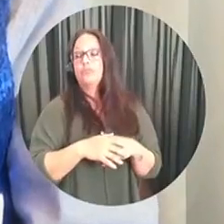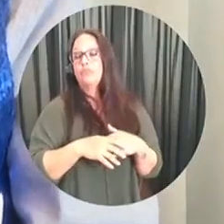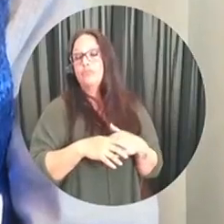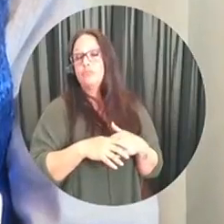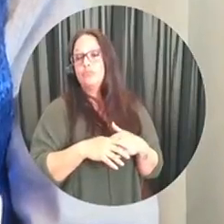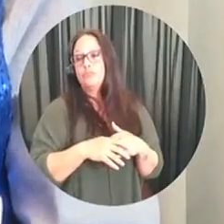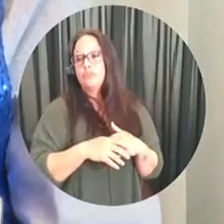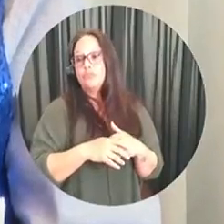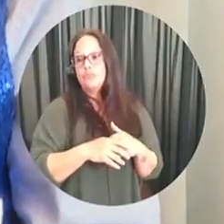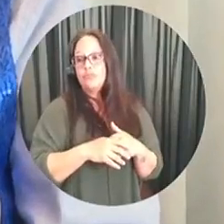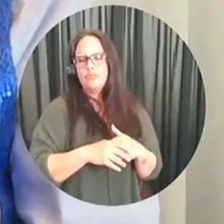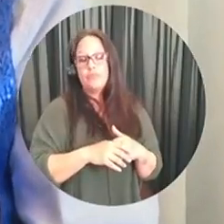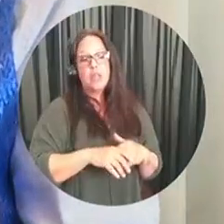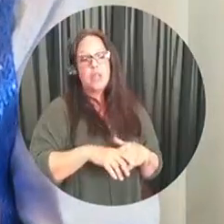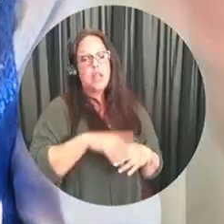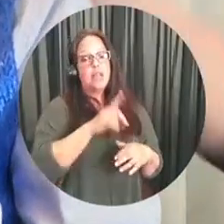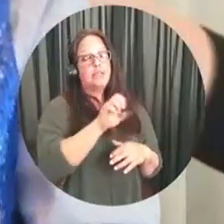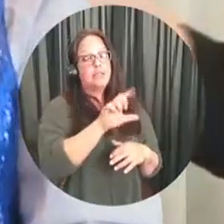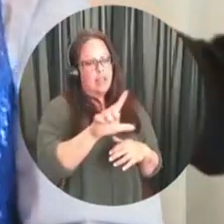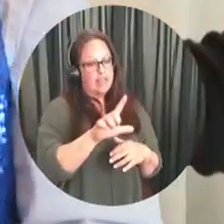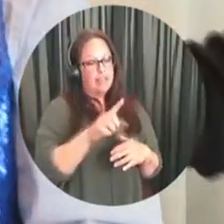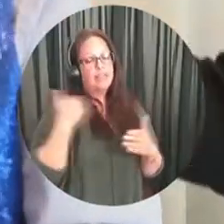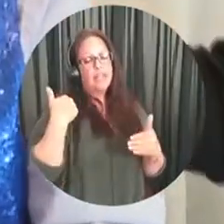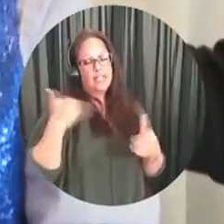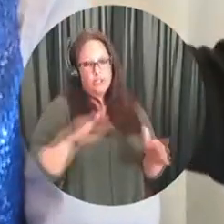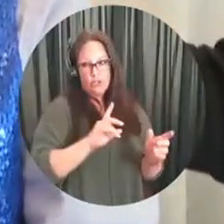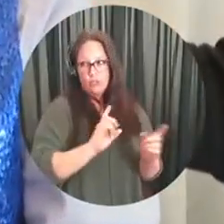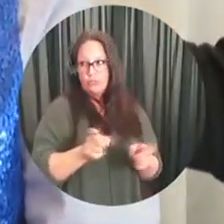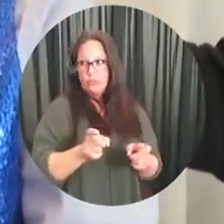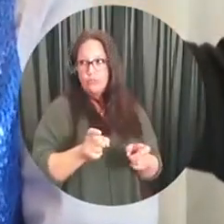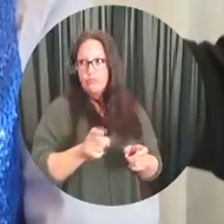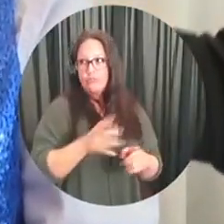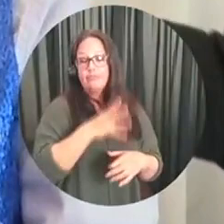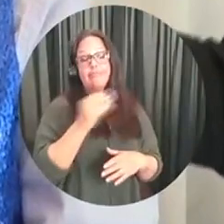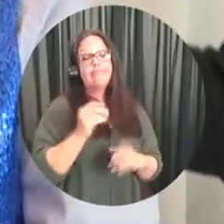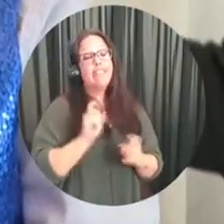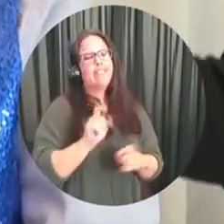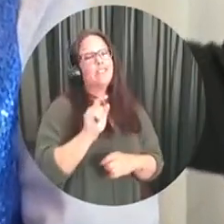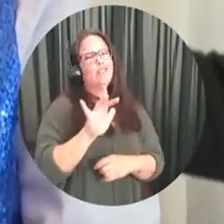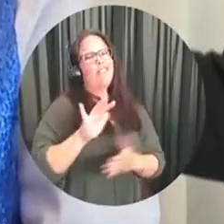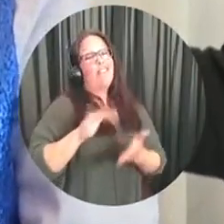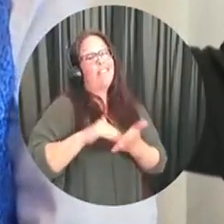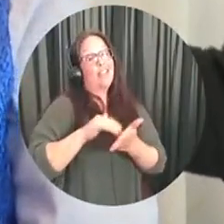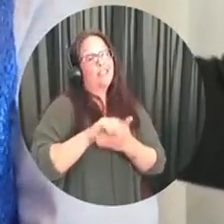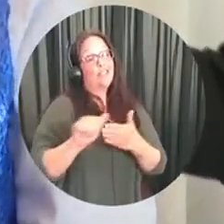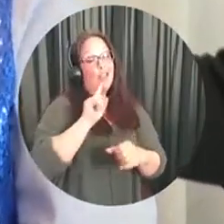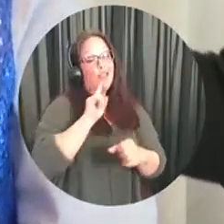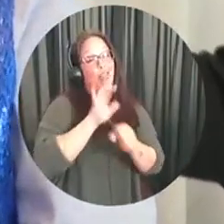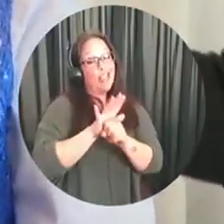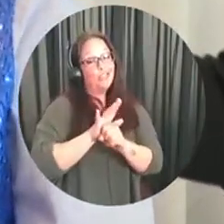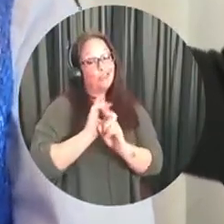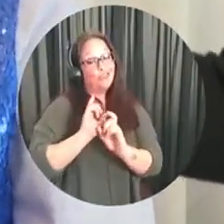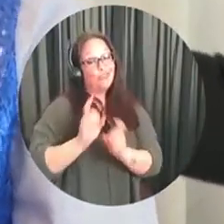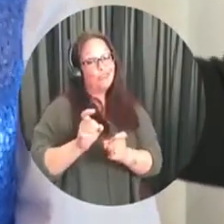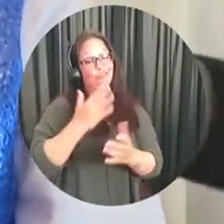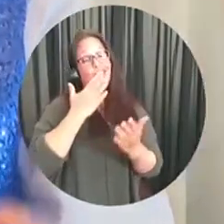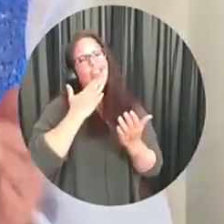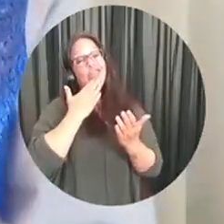Nell Higgins of Roscoe is an angel. And I just got a $25,000 pledge. Thank you, Kathy